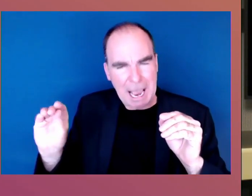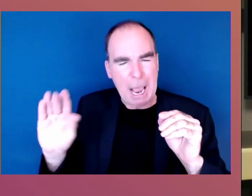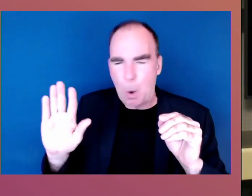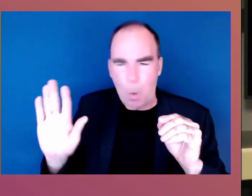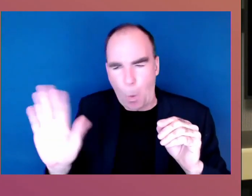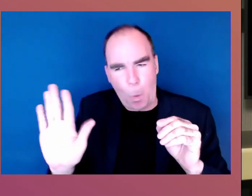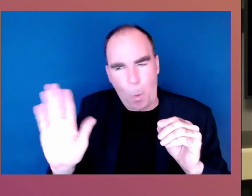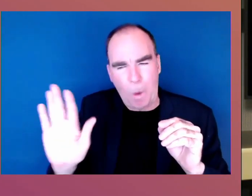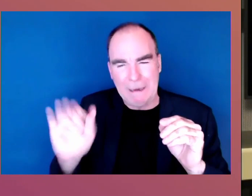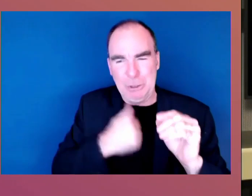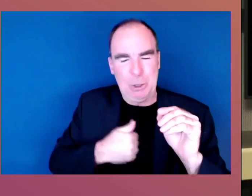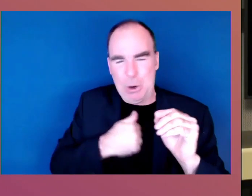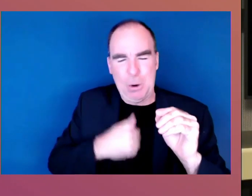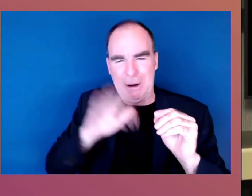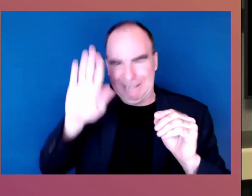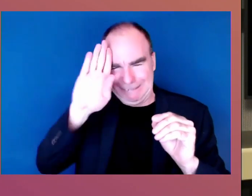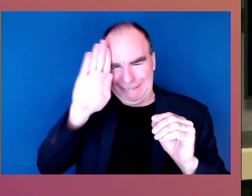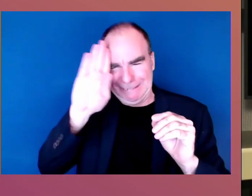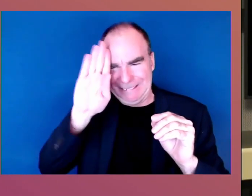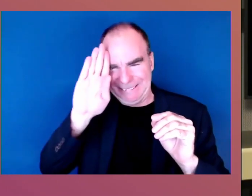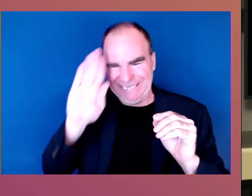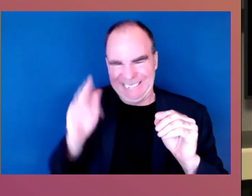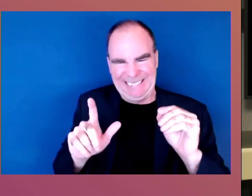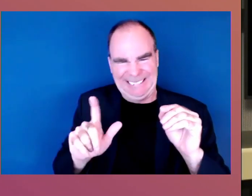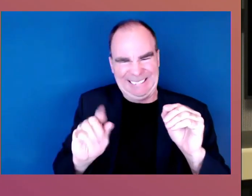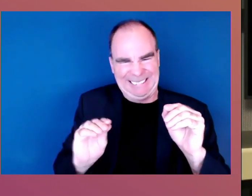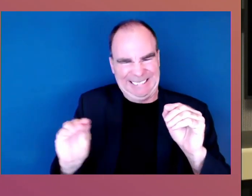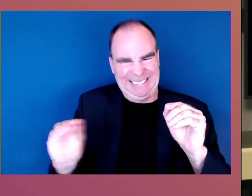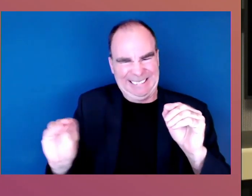sorry, more left. Left.